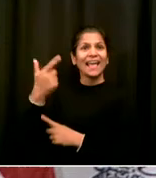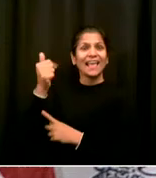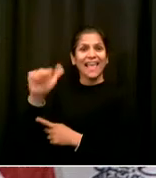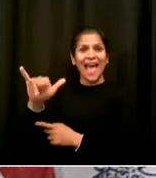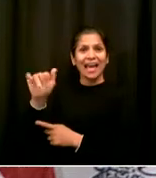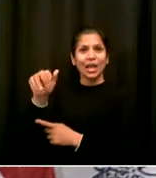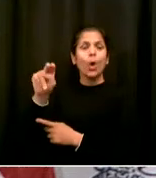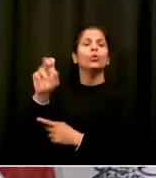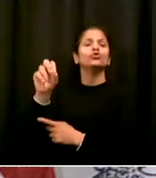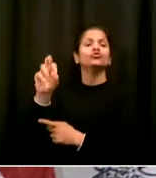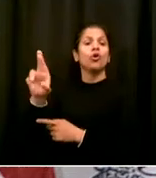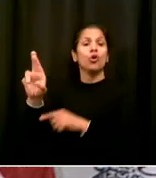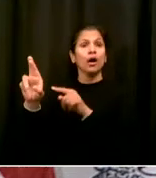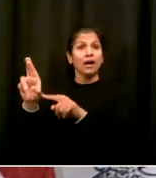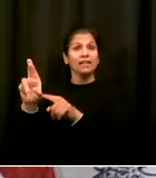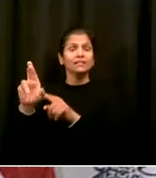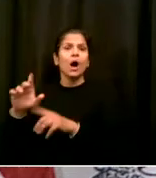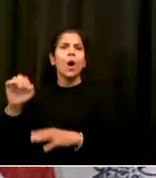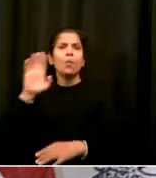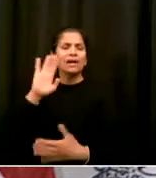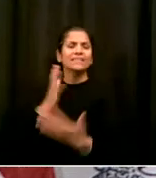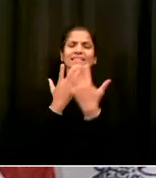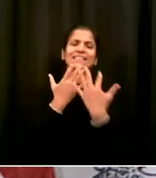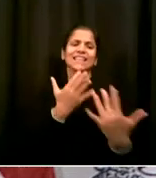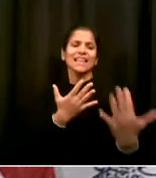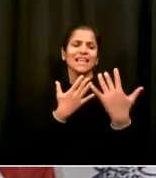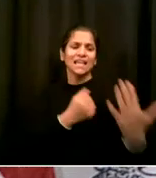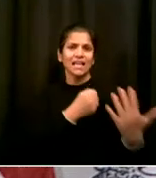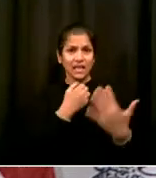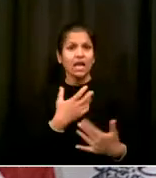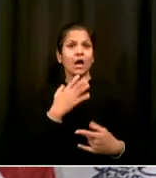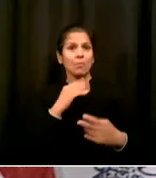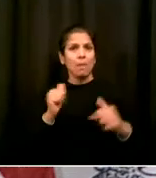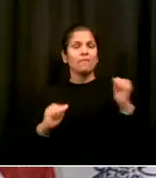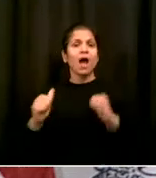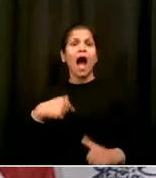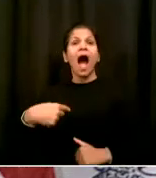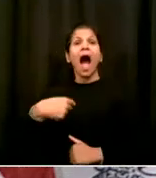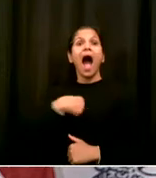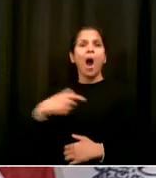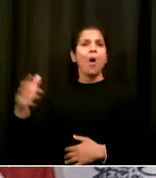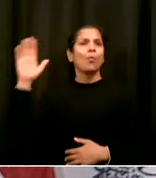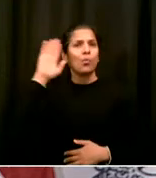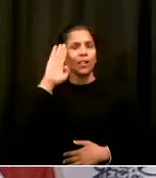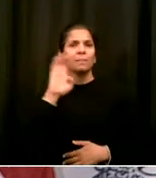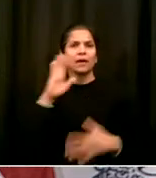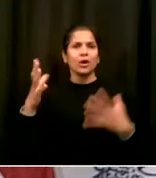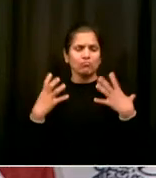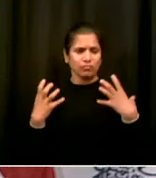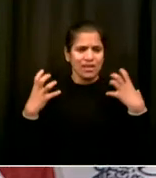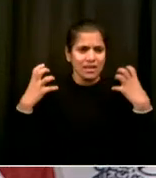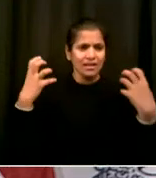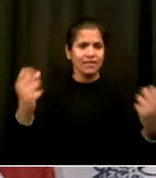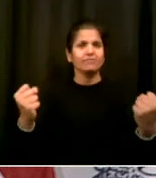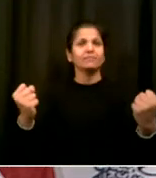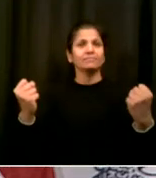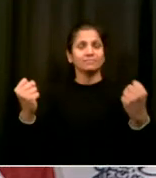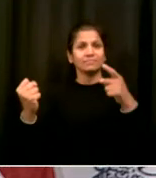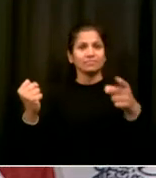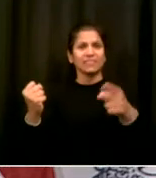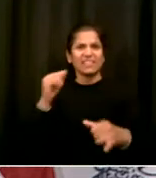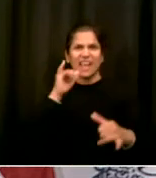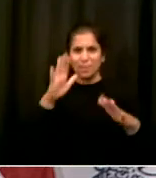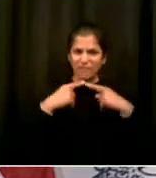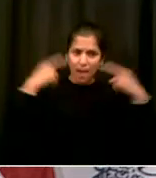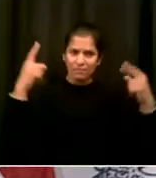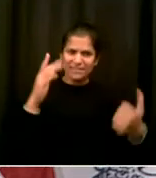occasion. I'm going to tell you, it's going to be very powerful, very special. Everyone tune in. I guarantee you